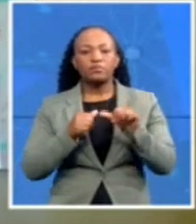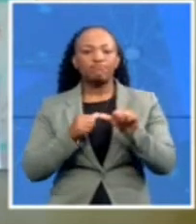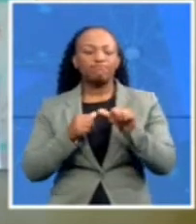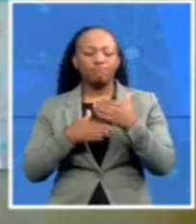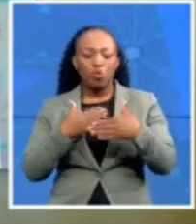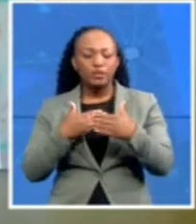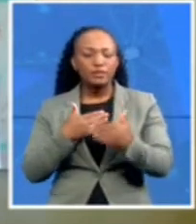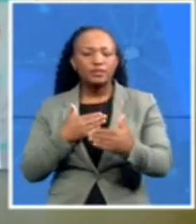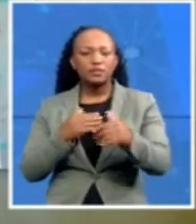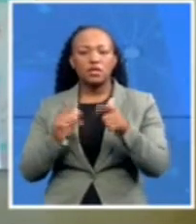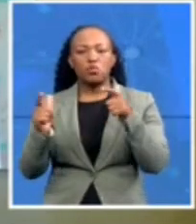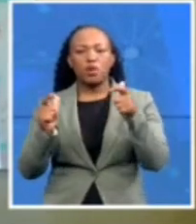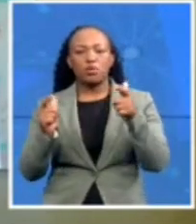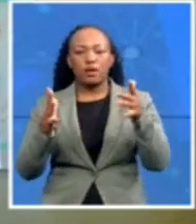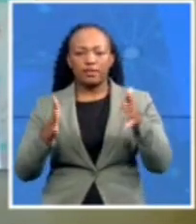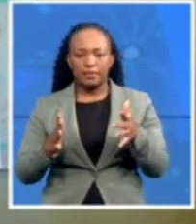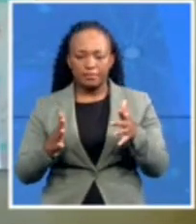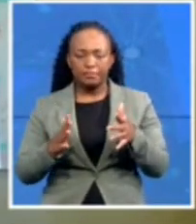of the